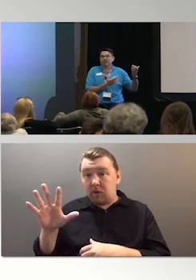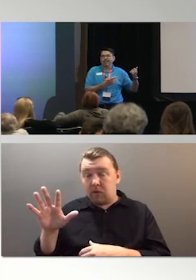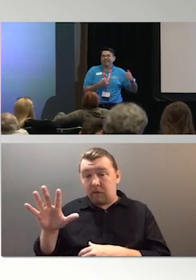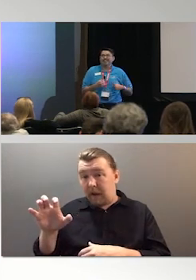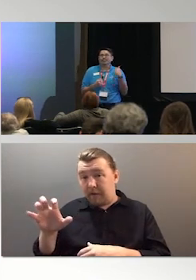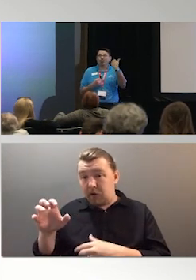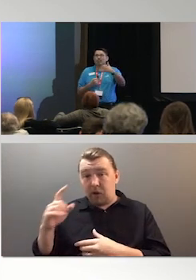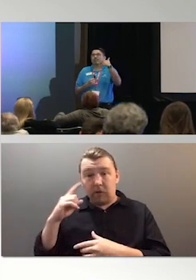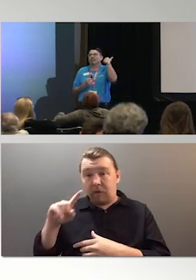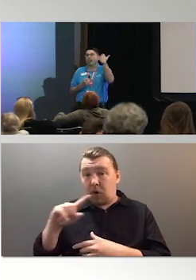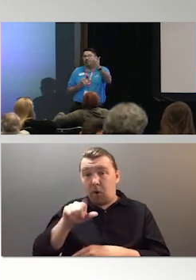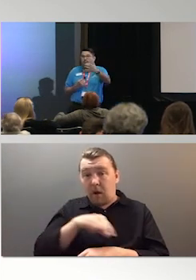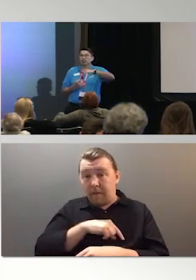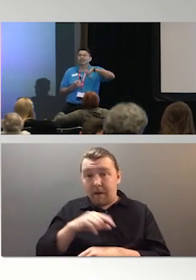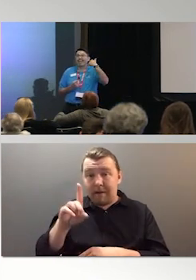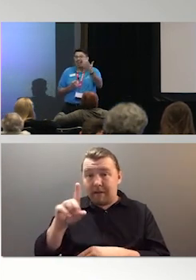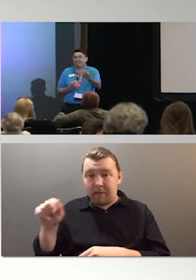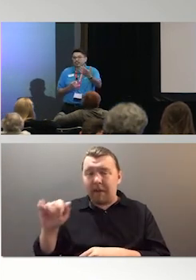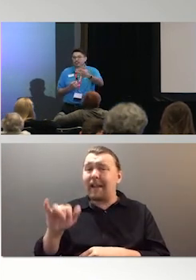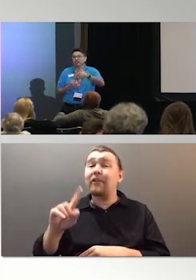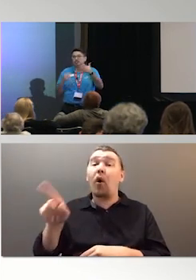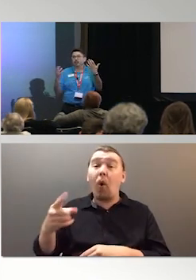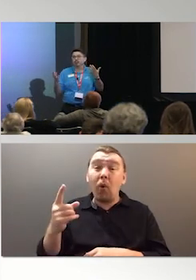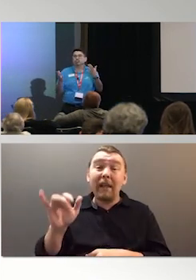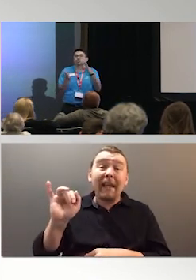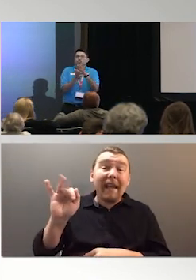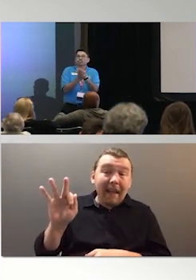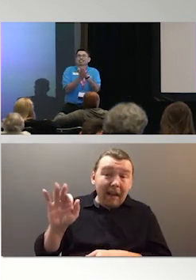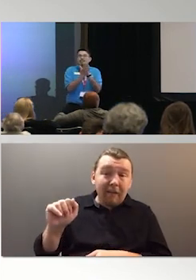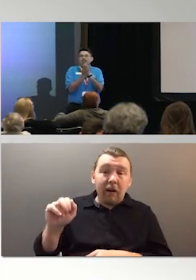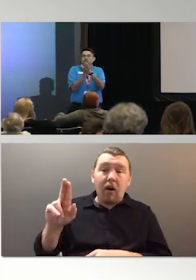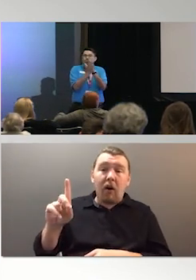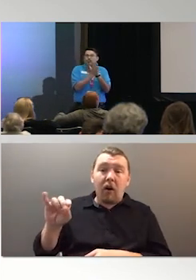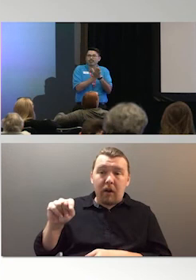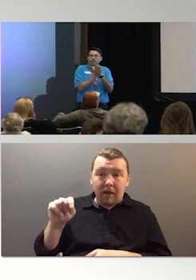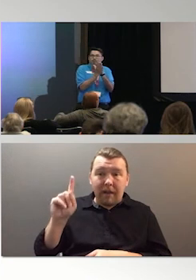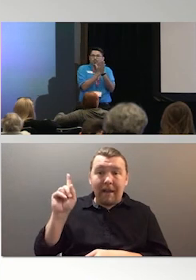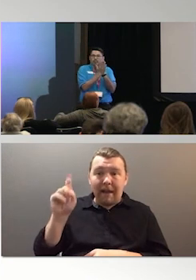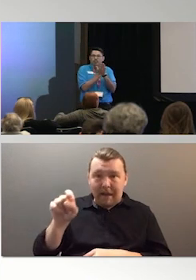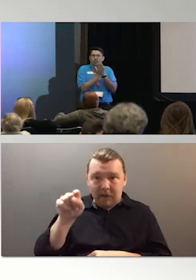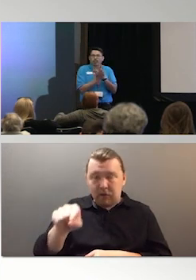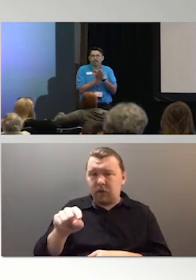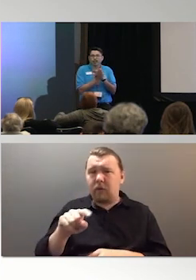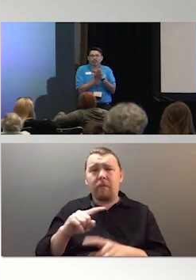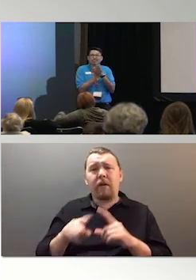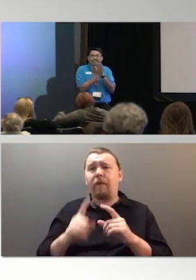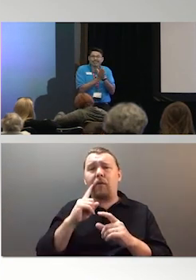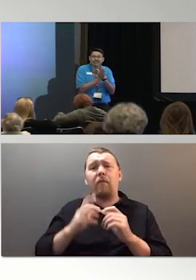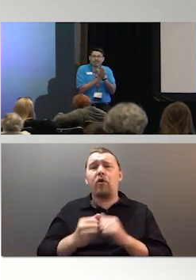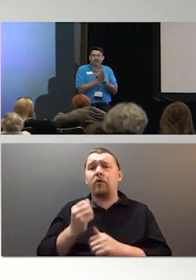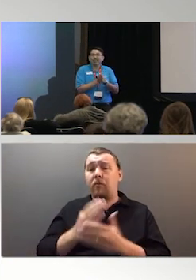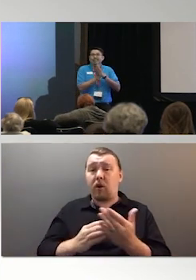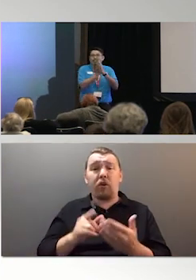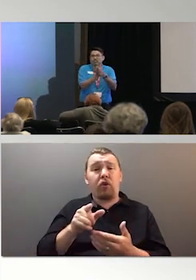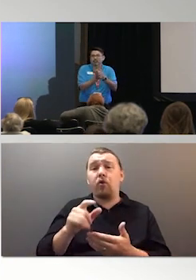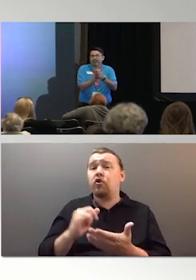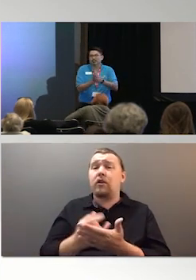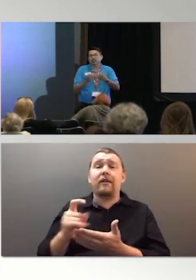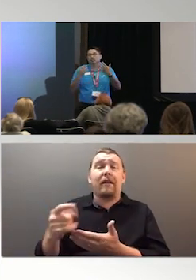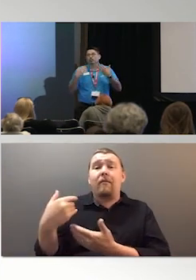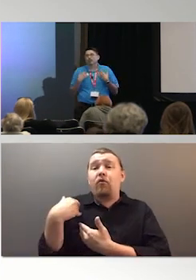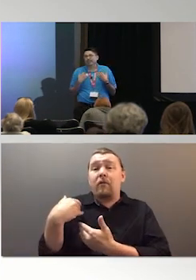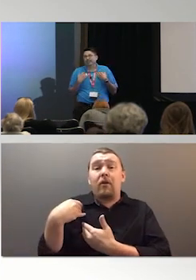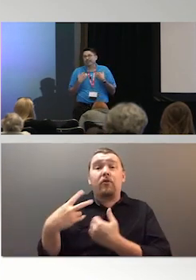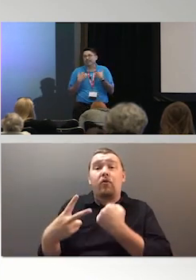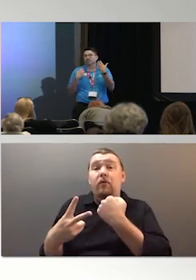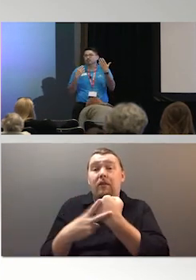expenses? And that's only if they audit you and ask. For the most part, it's just you're just keeping those records and those receipts in case you're asked.